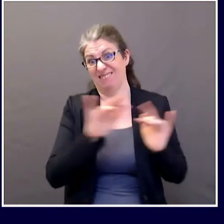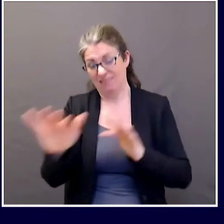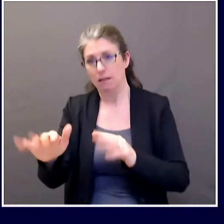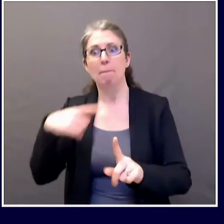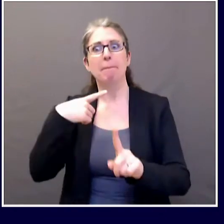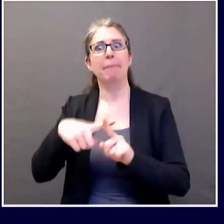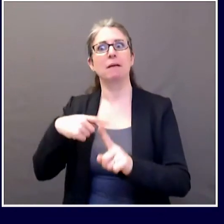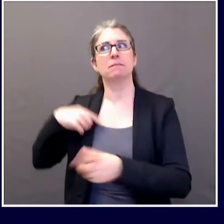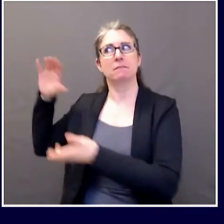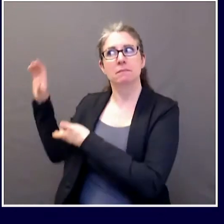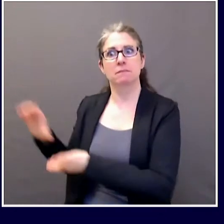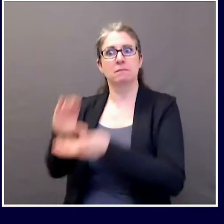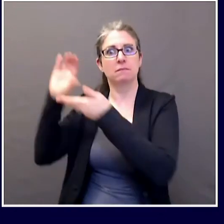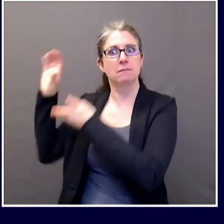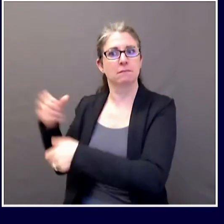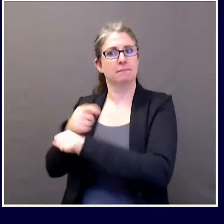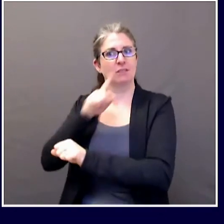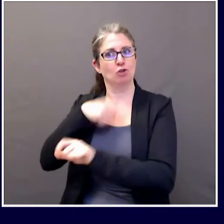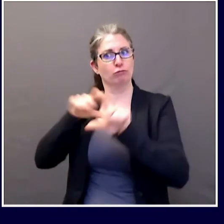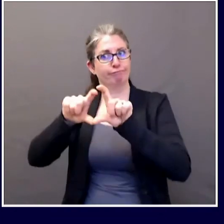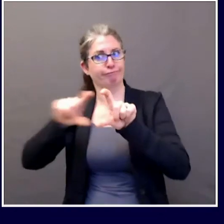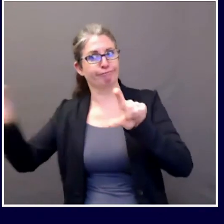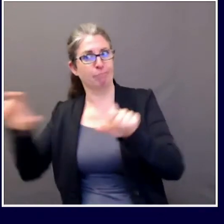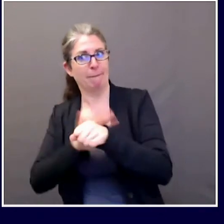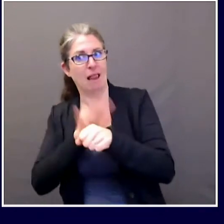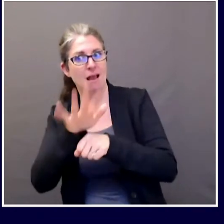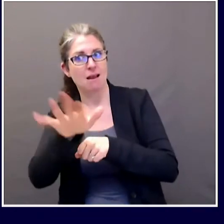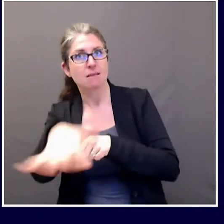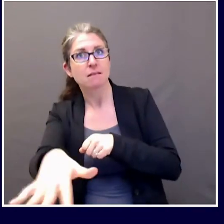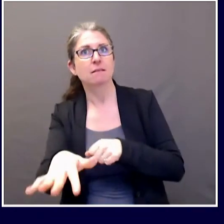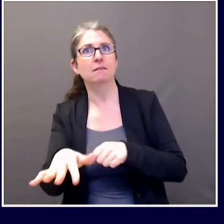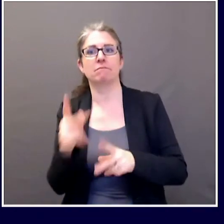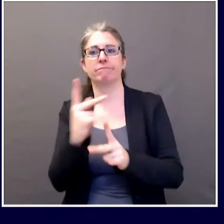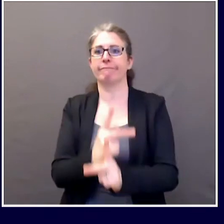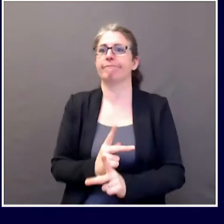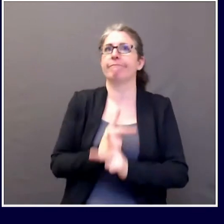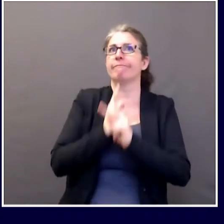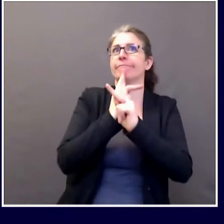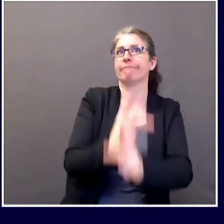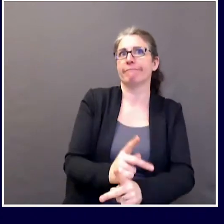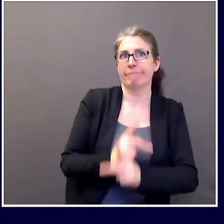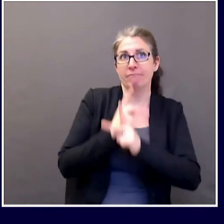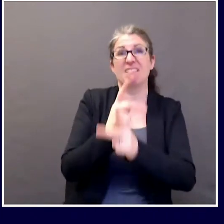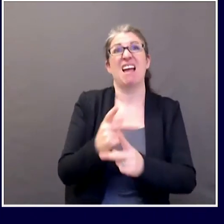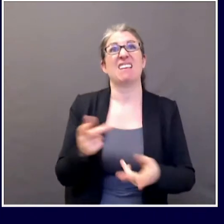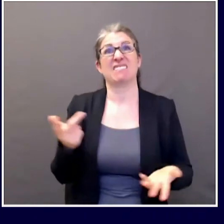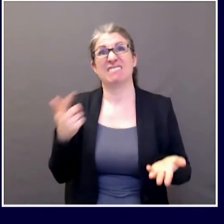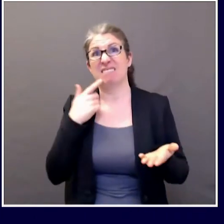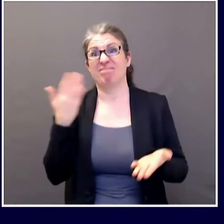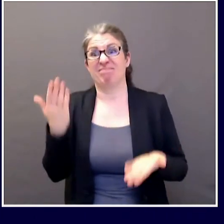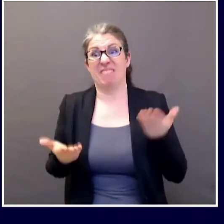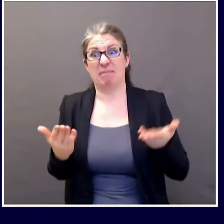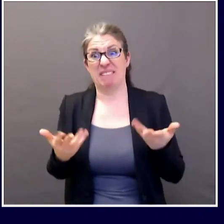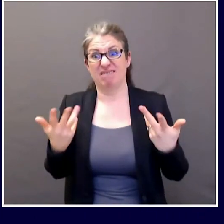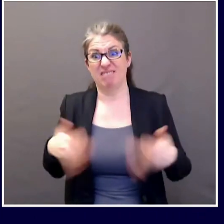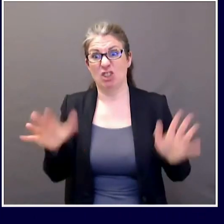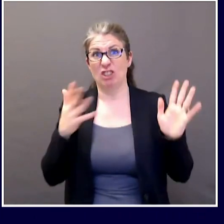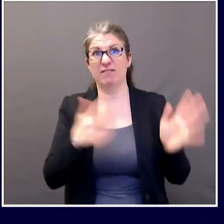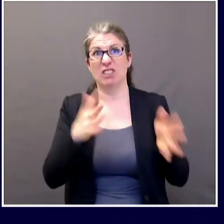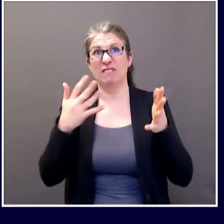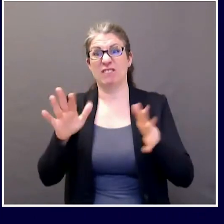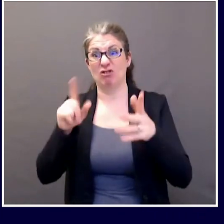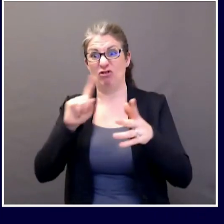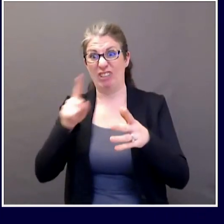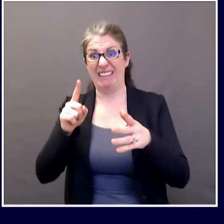of anything other than me wanting to make sure that slots are being filled. Okay, thank you. Yep. Let me turn